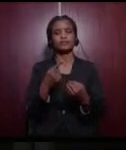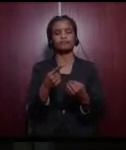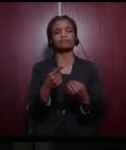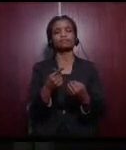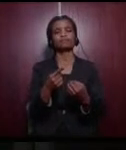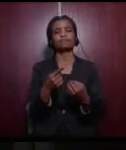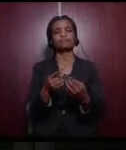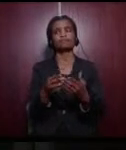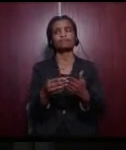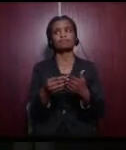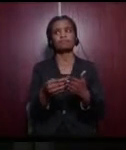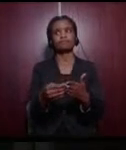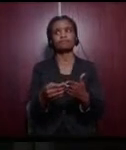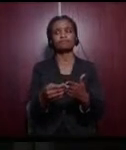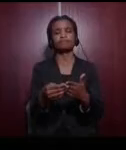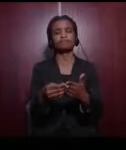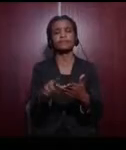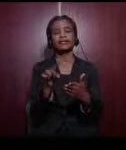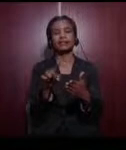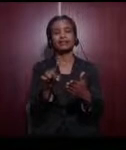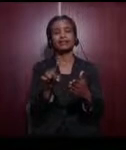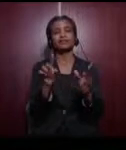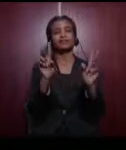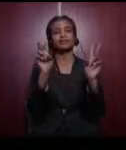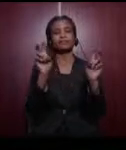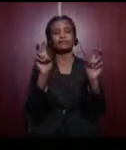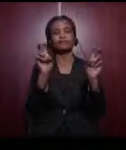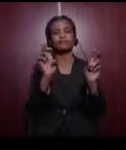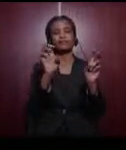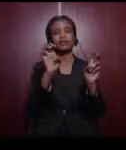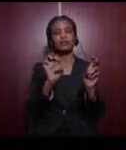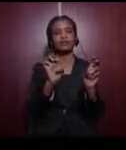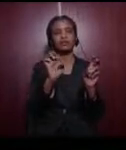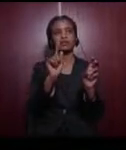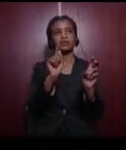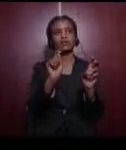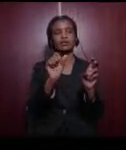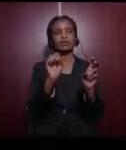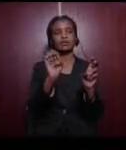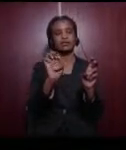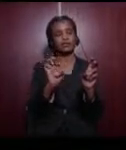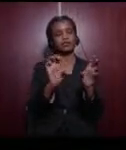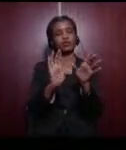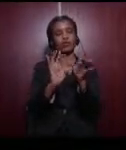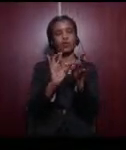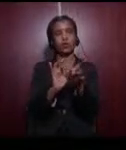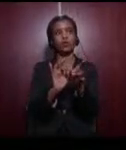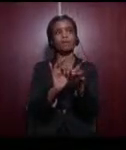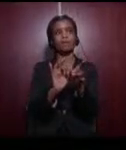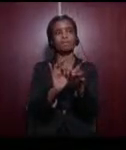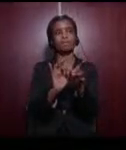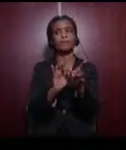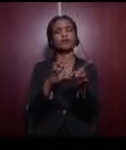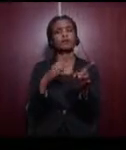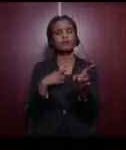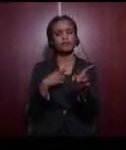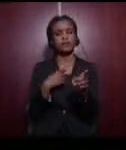called AC Home. Kinale matata amasaraska. I'm helping all these people, these kids from the